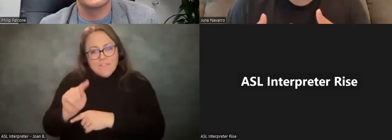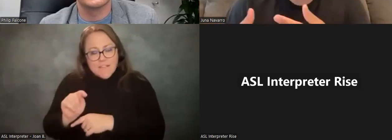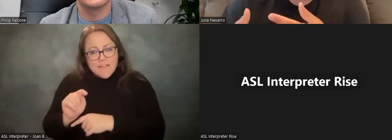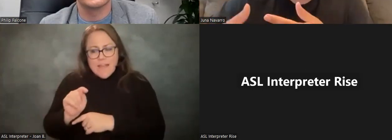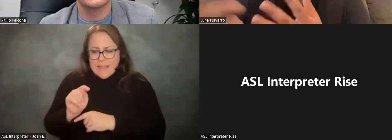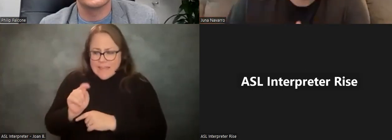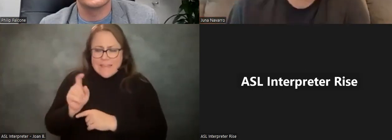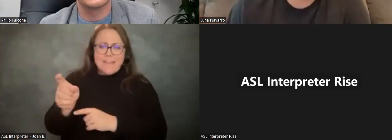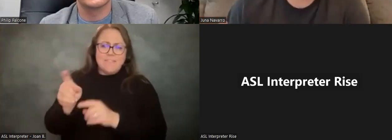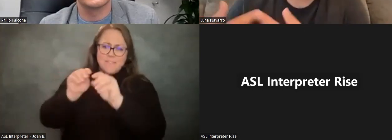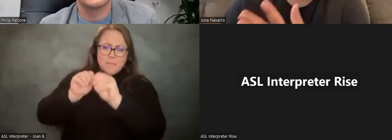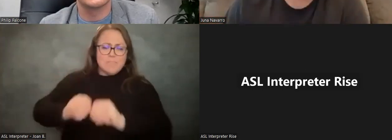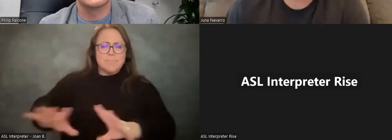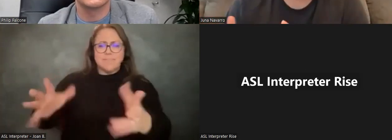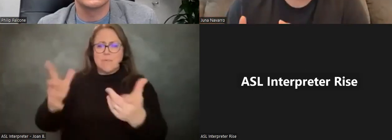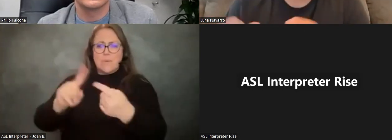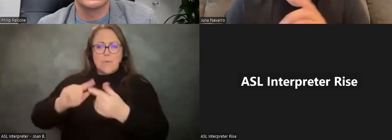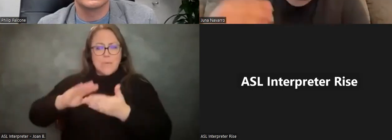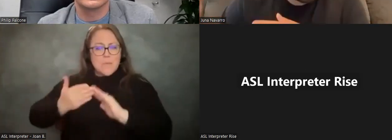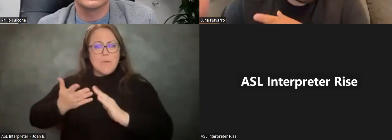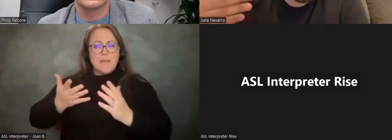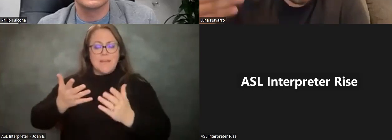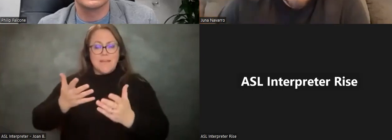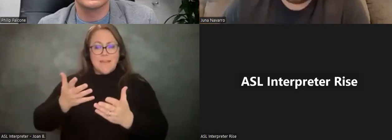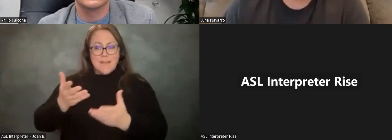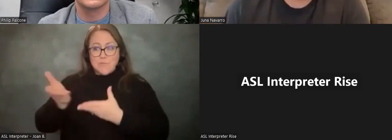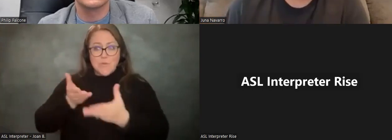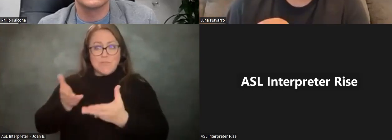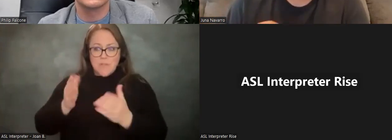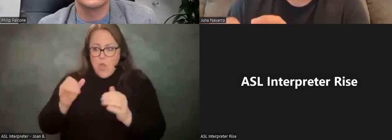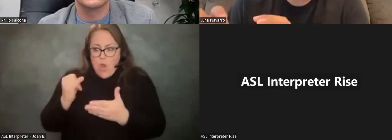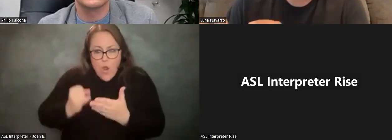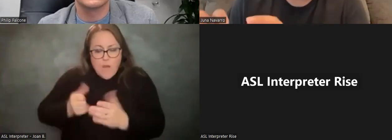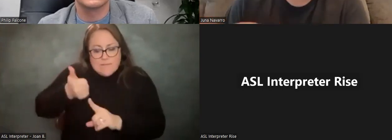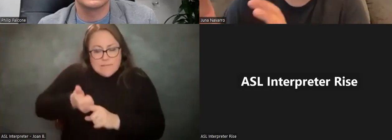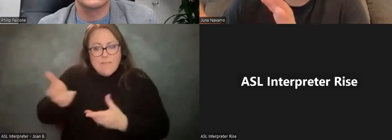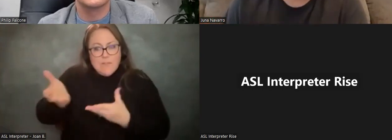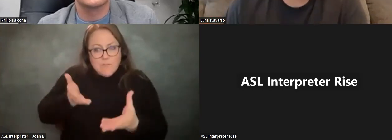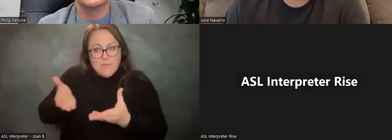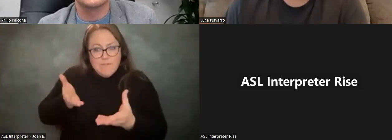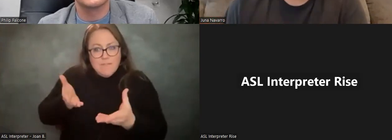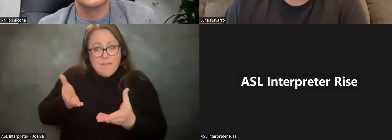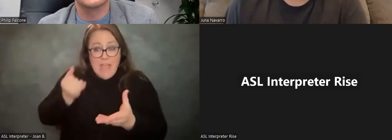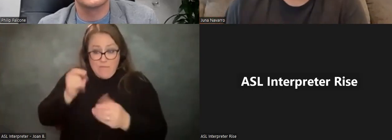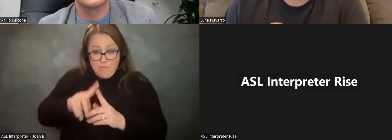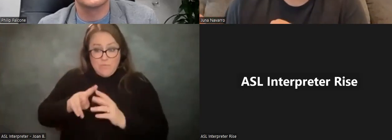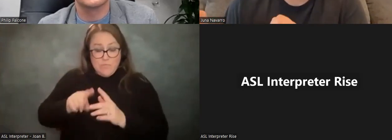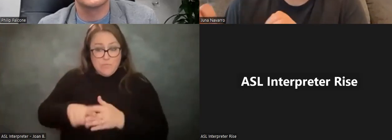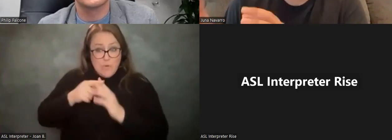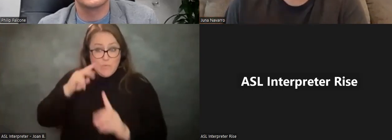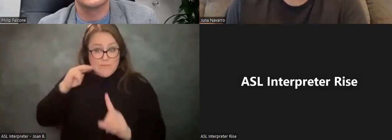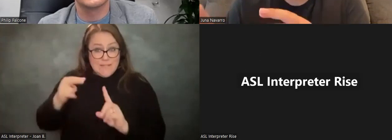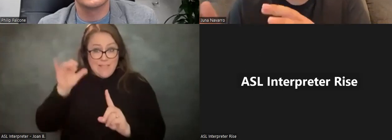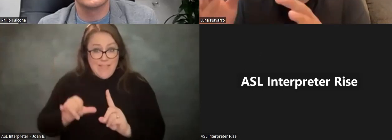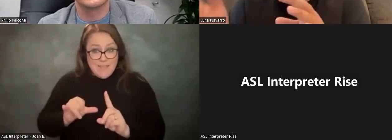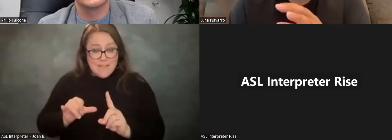a gift to the community members that they're serving. Again, art as a service. And if you start seeing it as that way, you